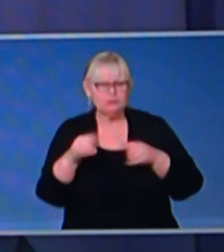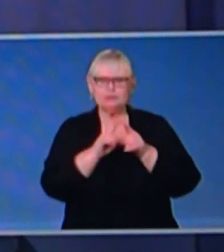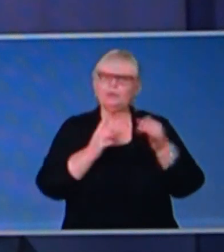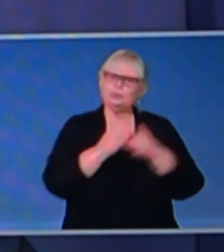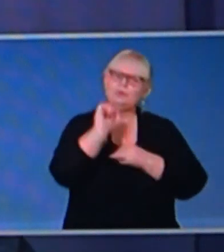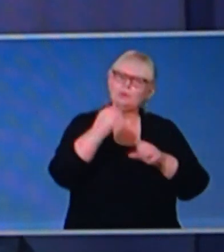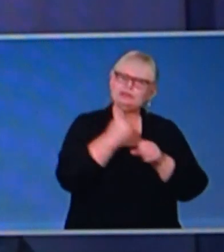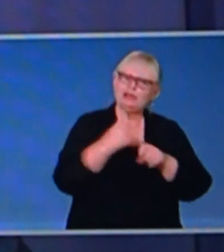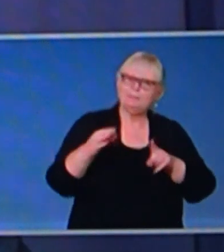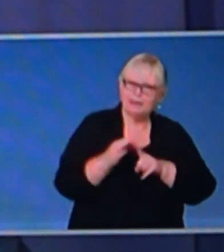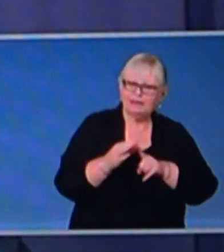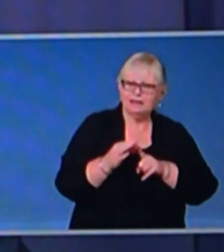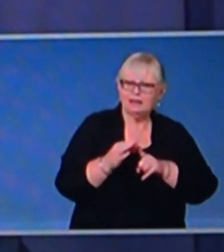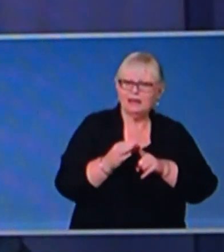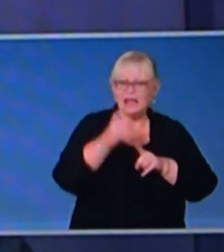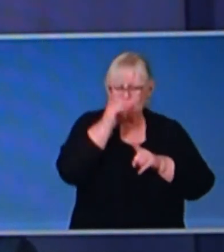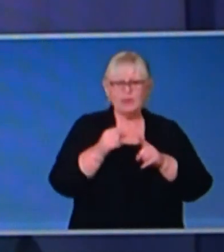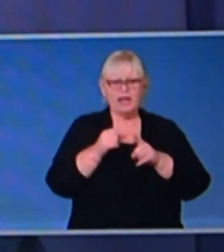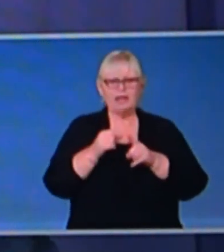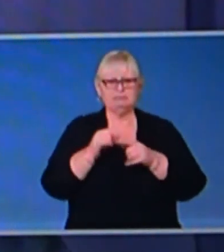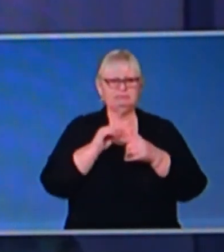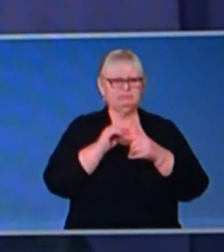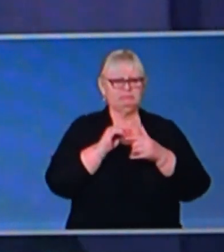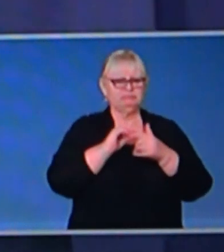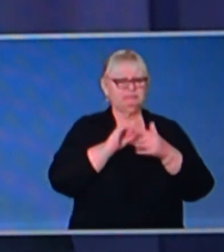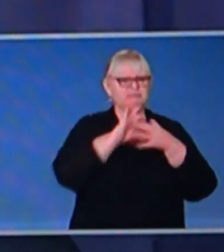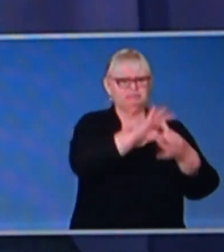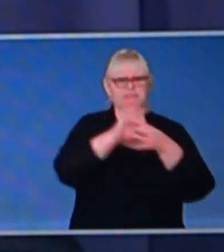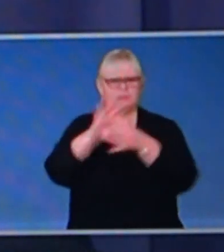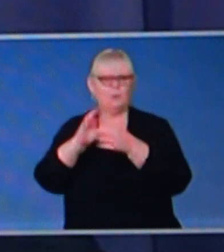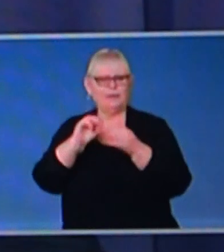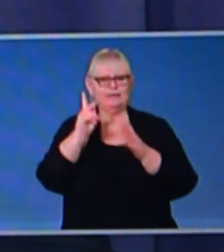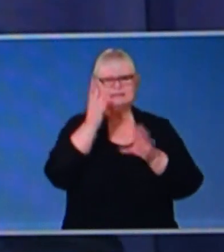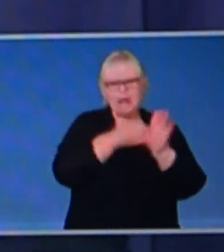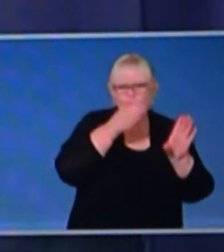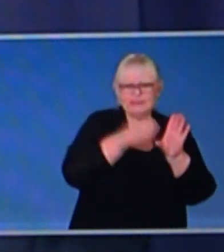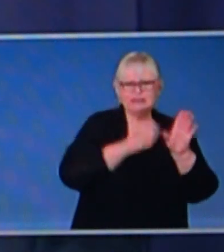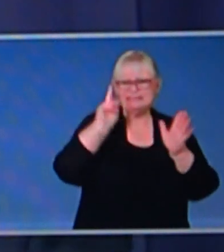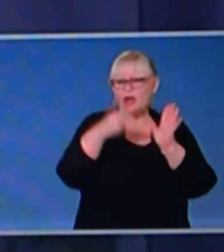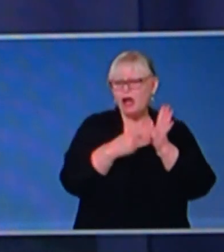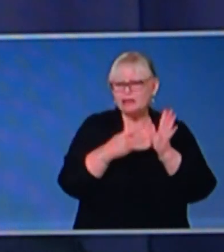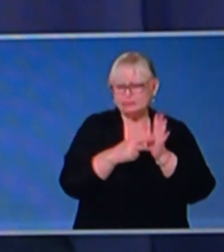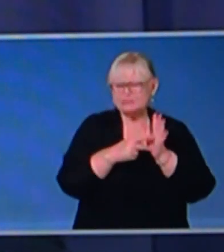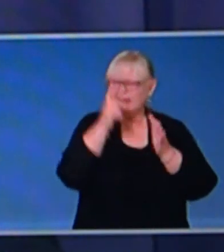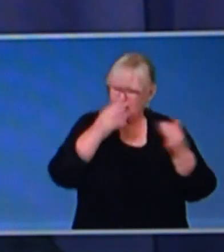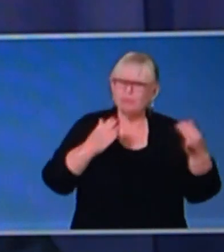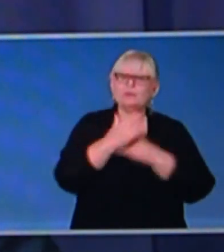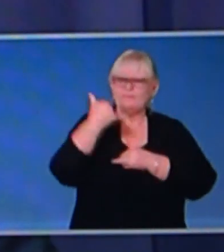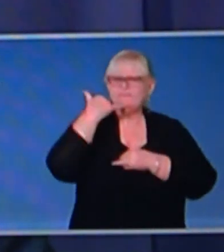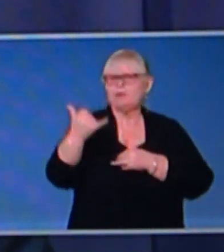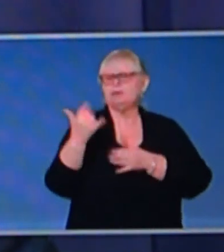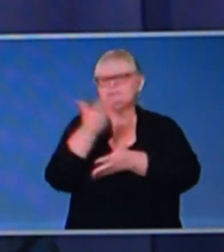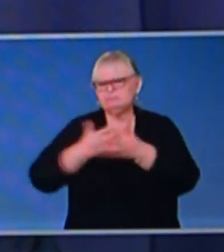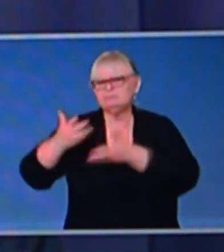your GP and the ability for you to engage in those consultations. Psychologists, psychiatrists also can provide telehealth consultations.